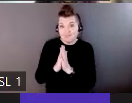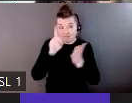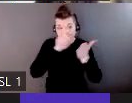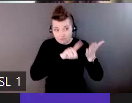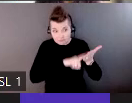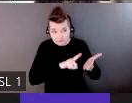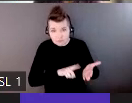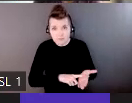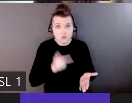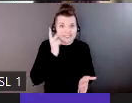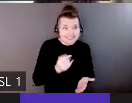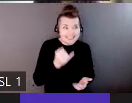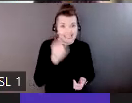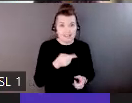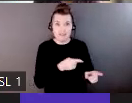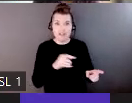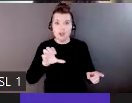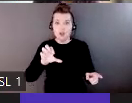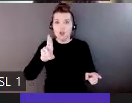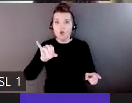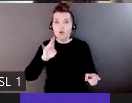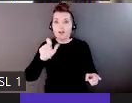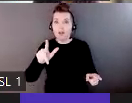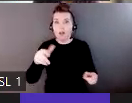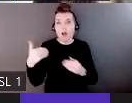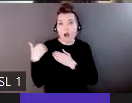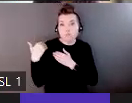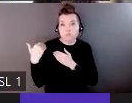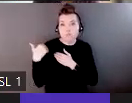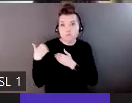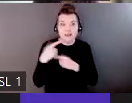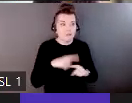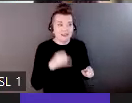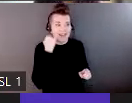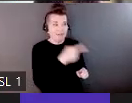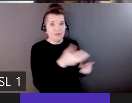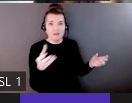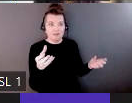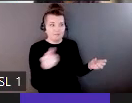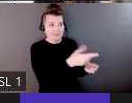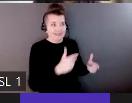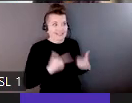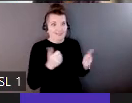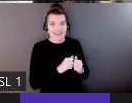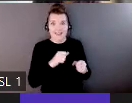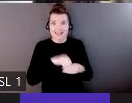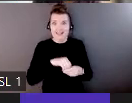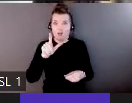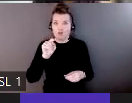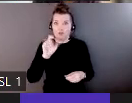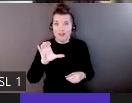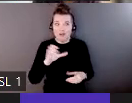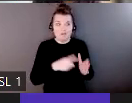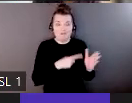culpability. Problematic when there's evidence of incapacity in a long-term care home. We like to get the information, I hate to say,